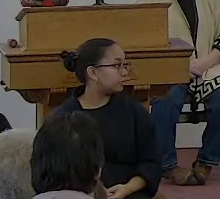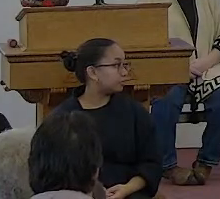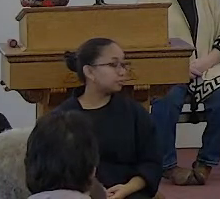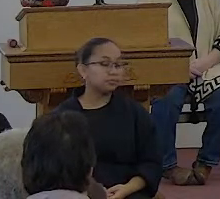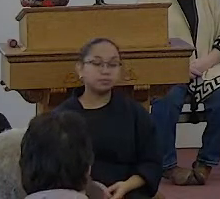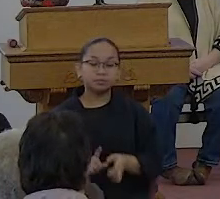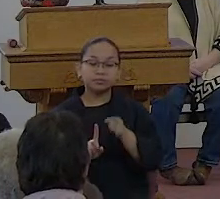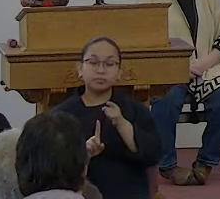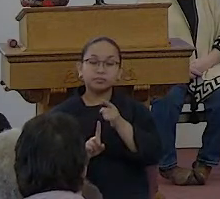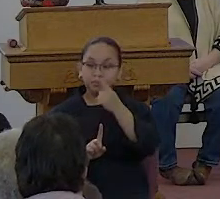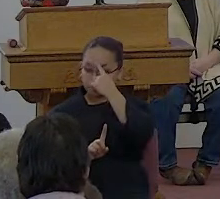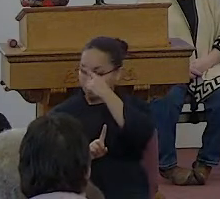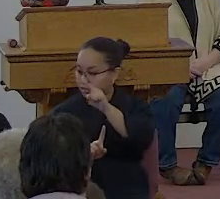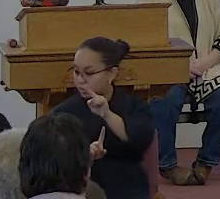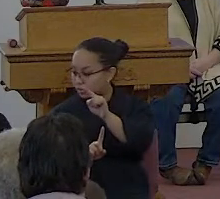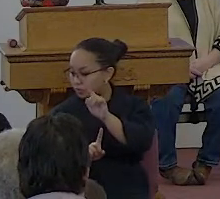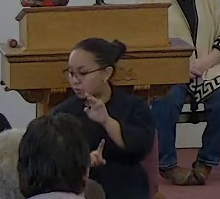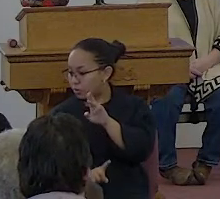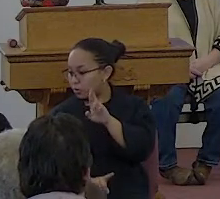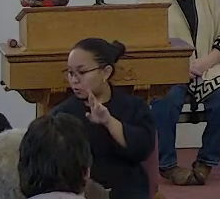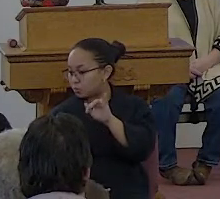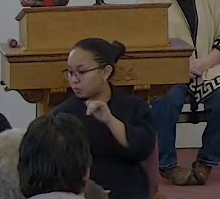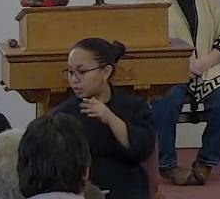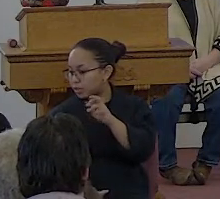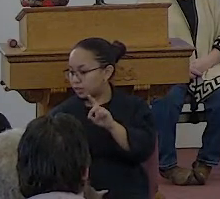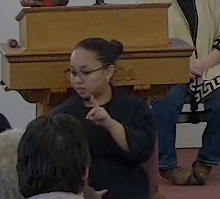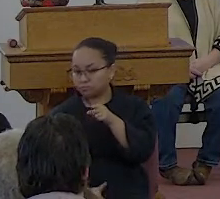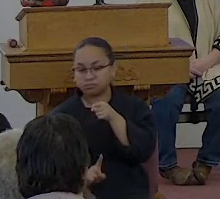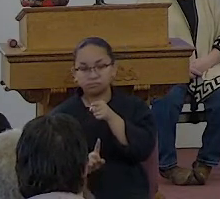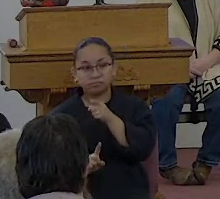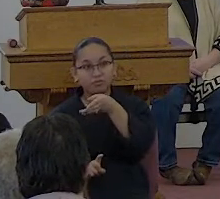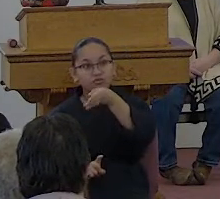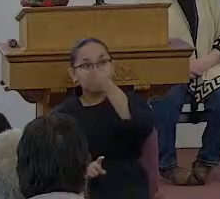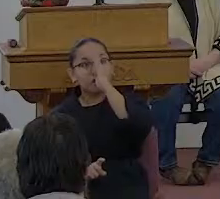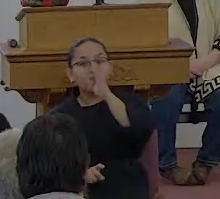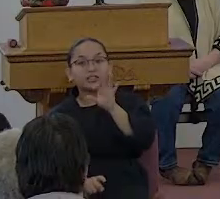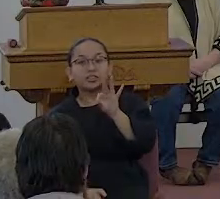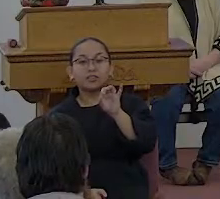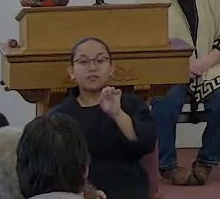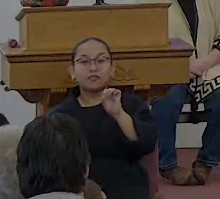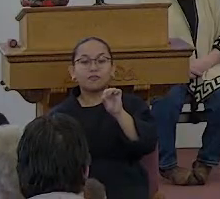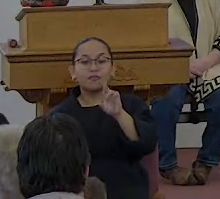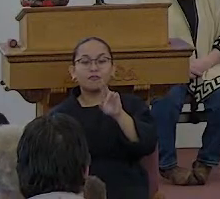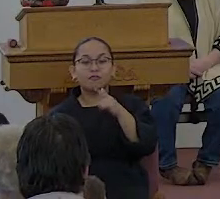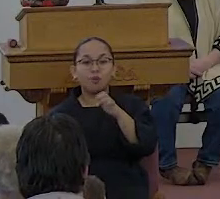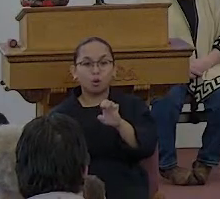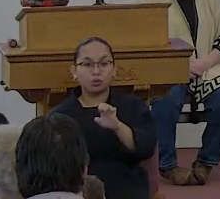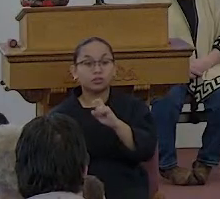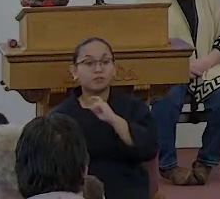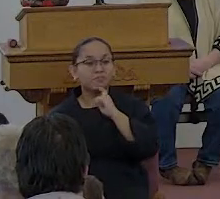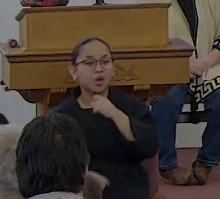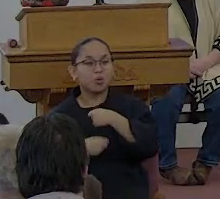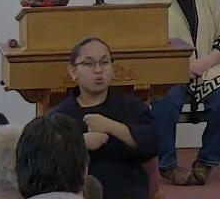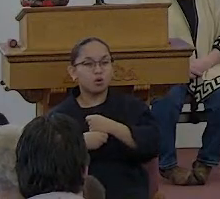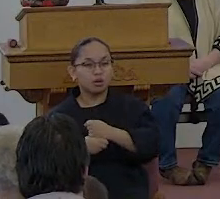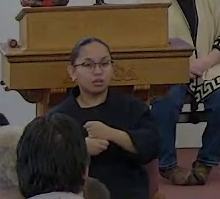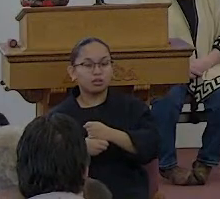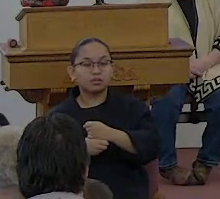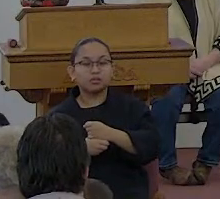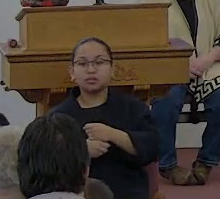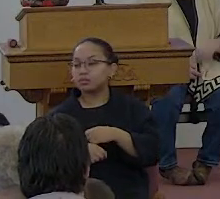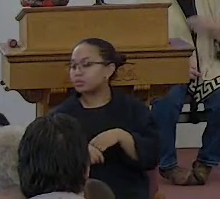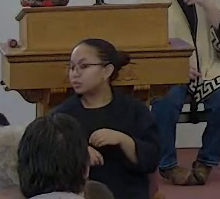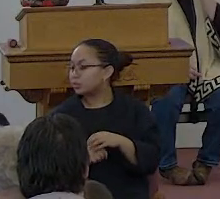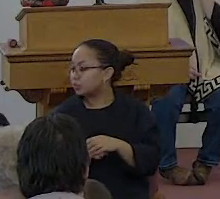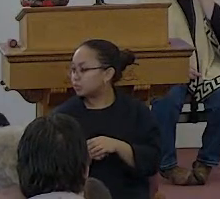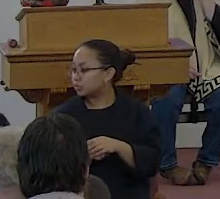This is for Breed, the goddess of the forge, metalworking and the hearth. Imagine the